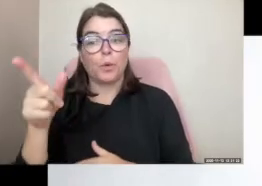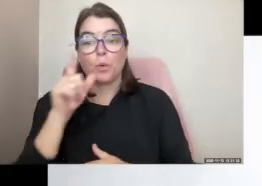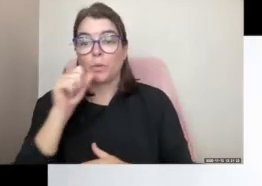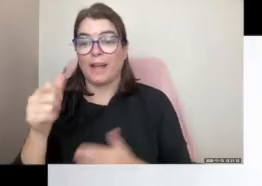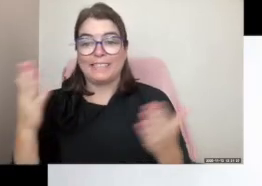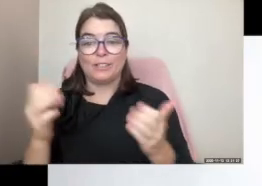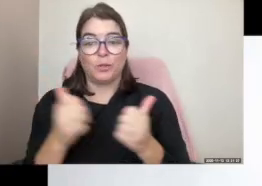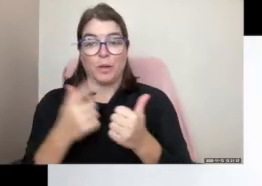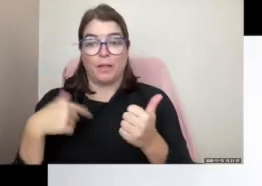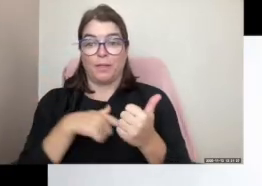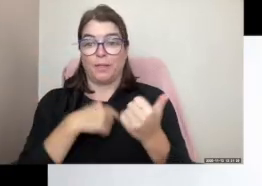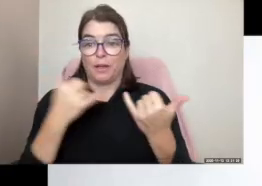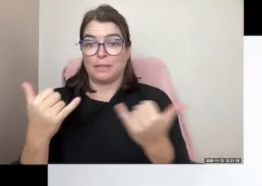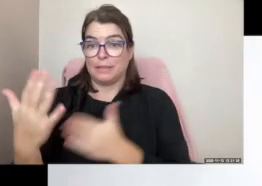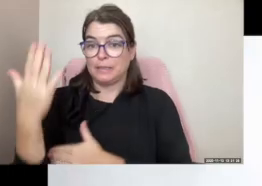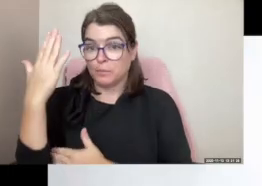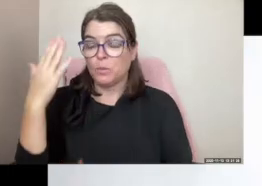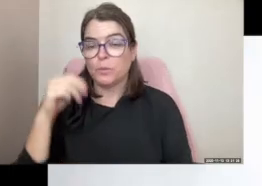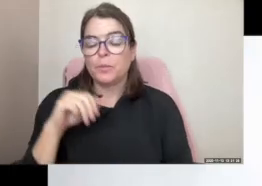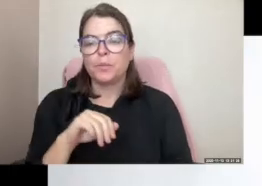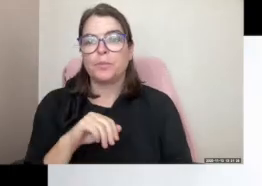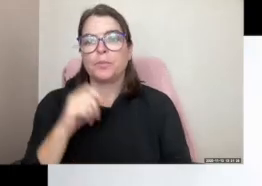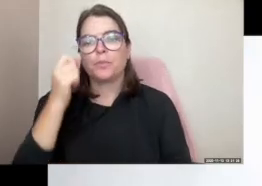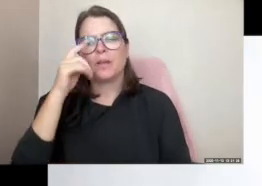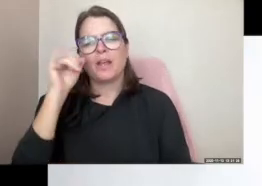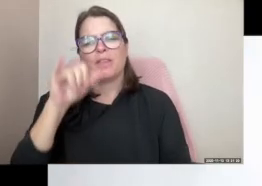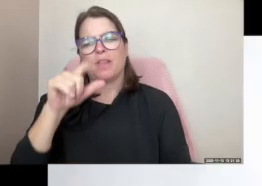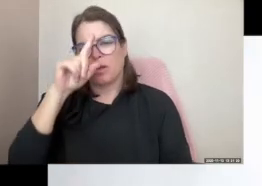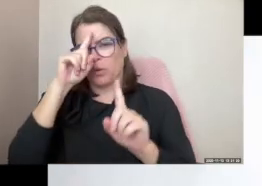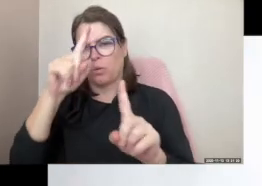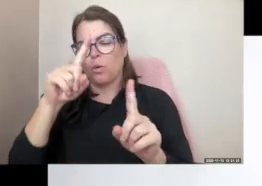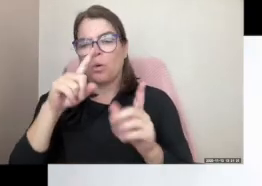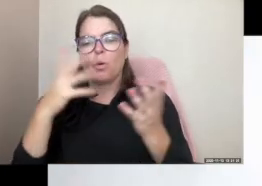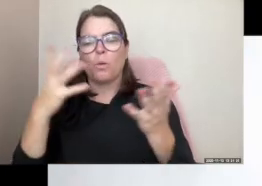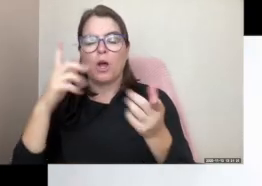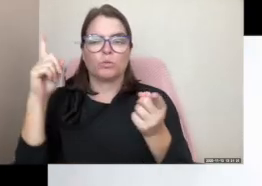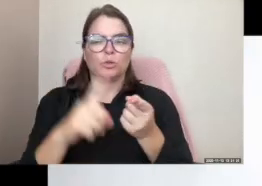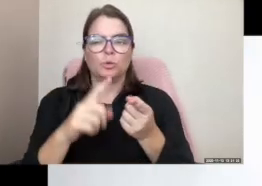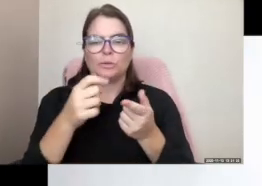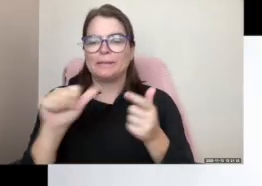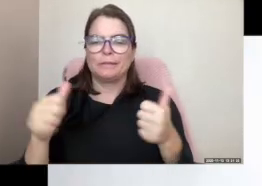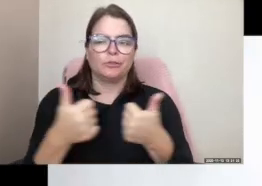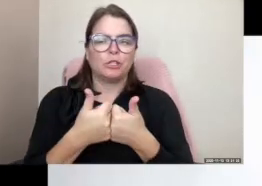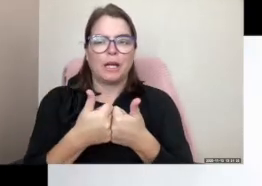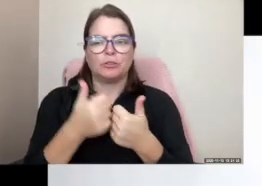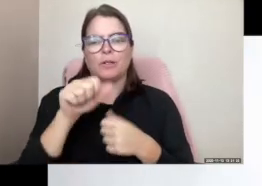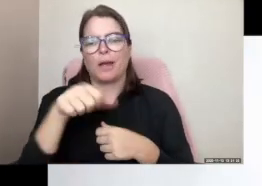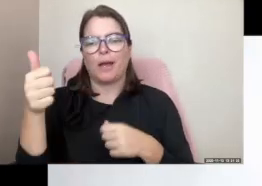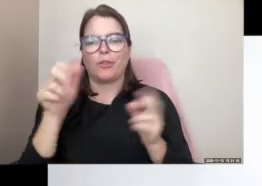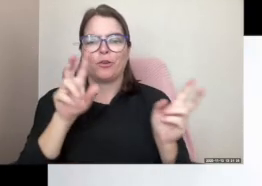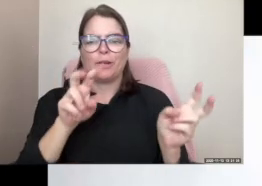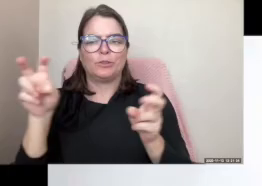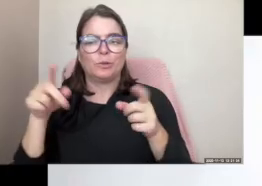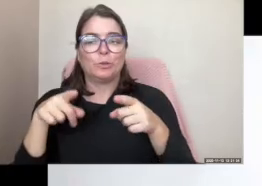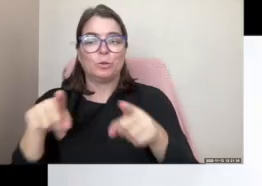So before we get started, just reiterate a few of the agreements from this morning for those of you that were not here with us this